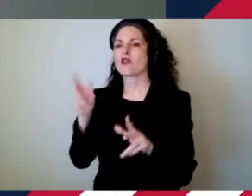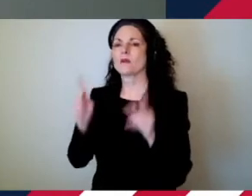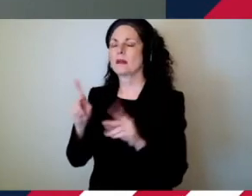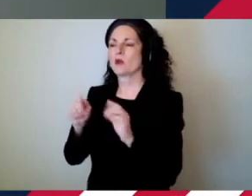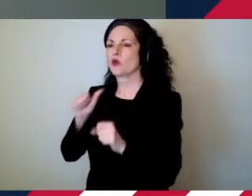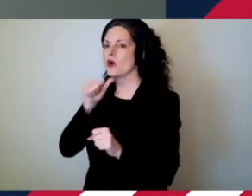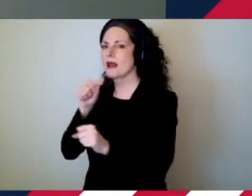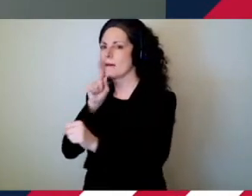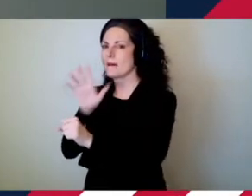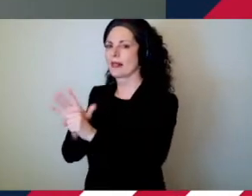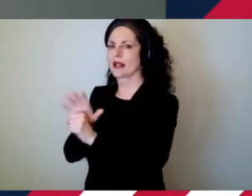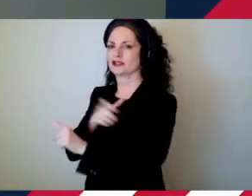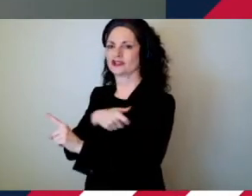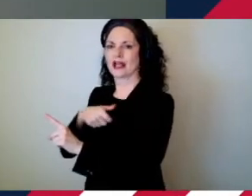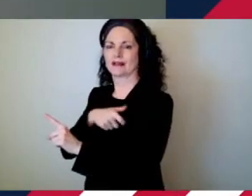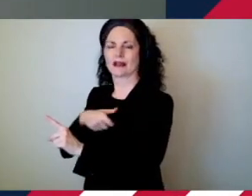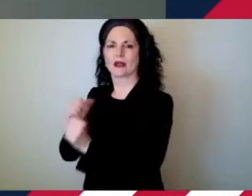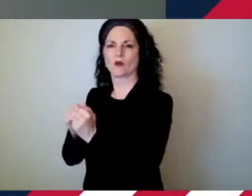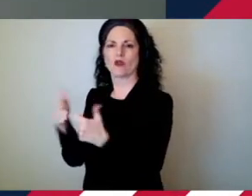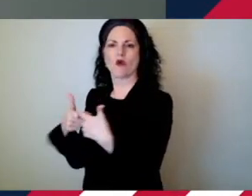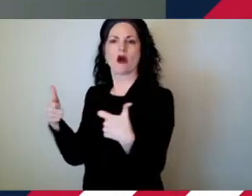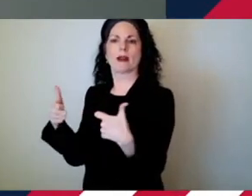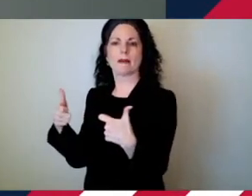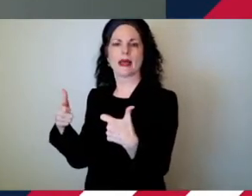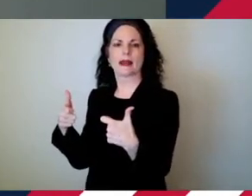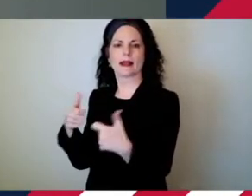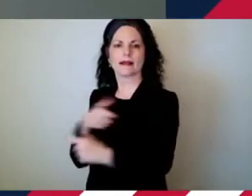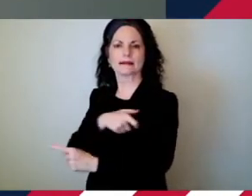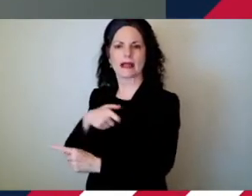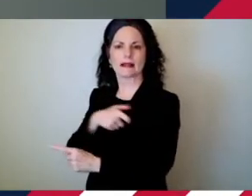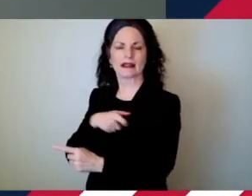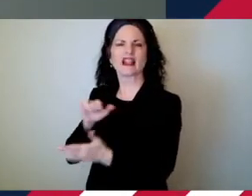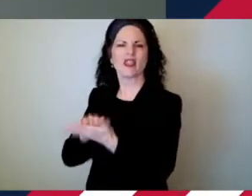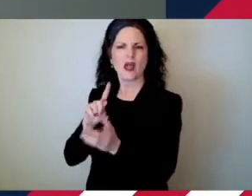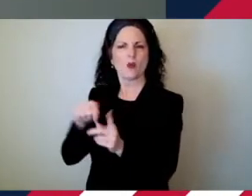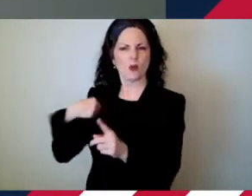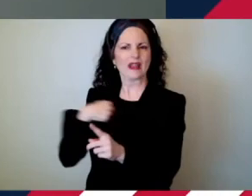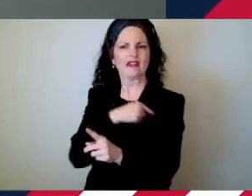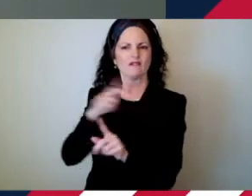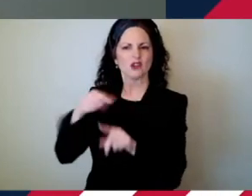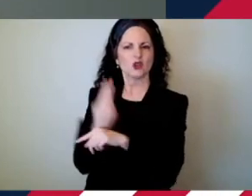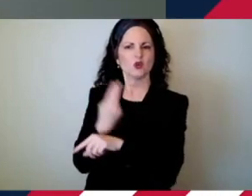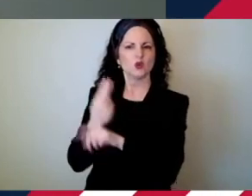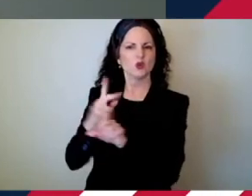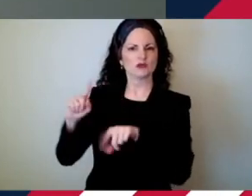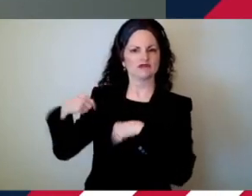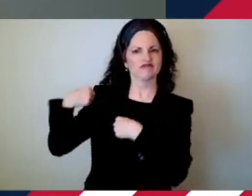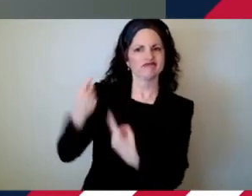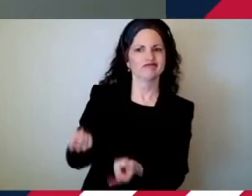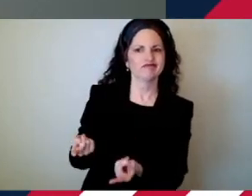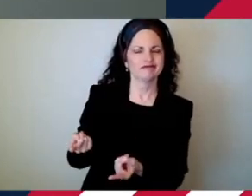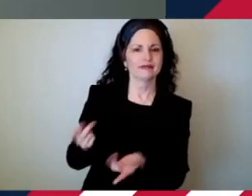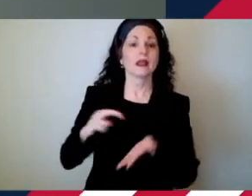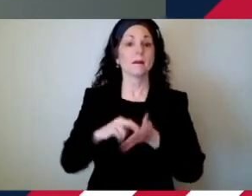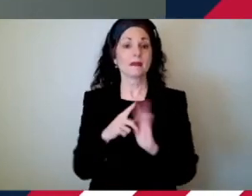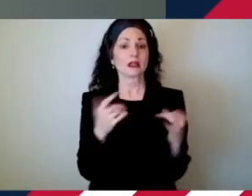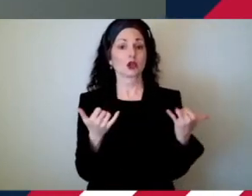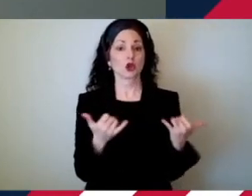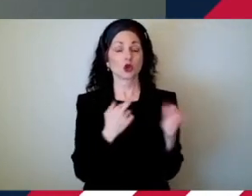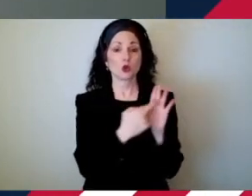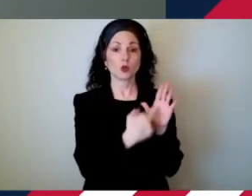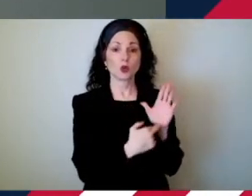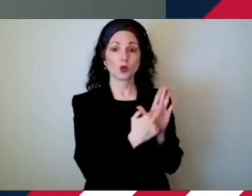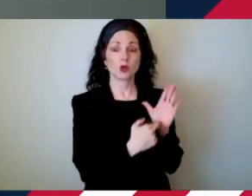with the automatic delegate designation we have been using. This would make the current rules about superdelegates permanent